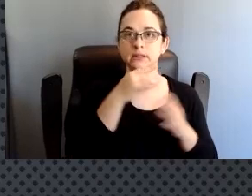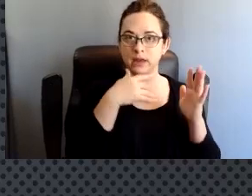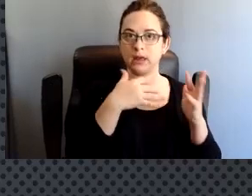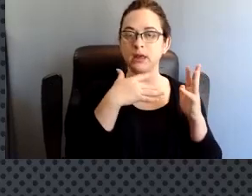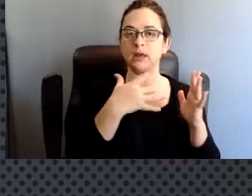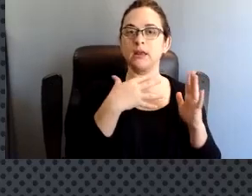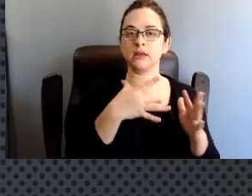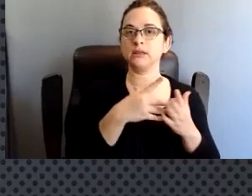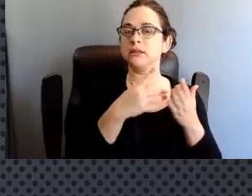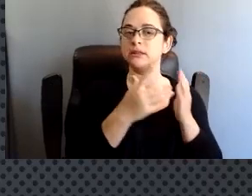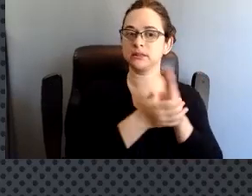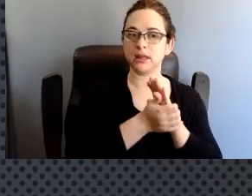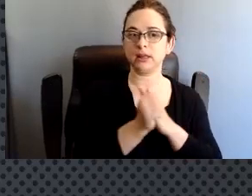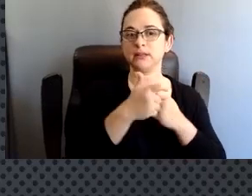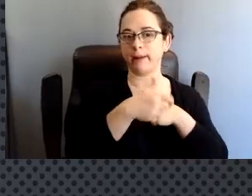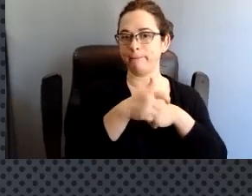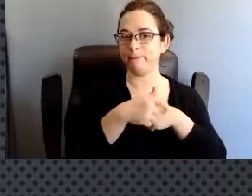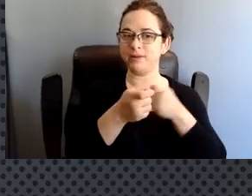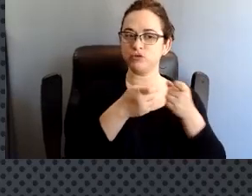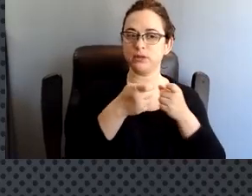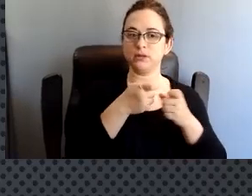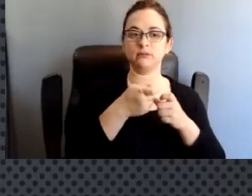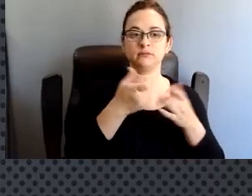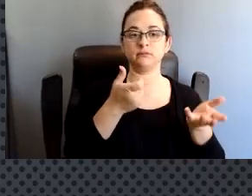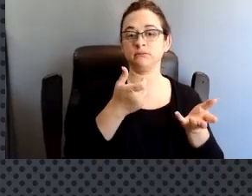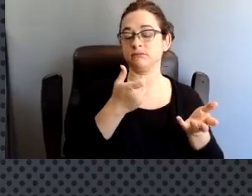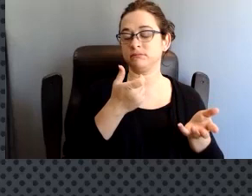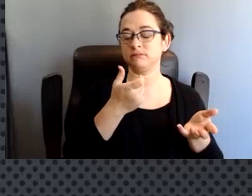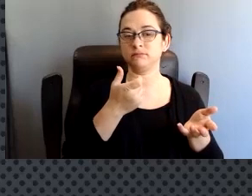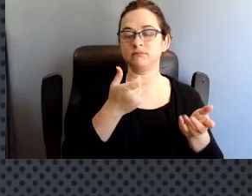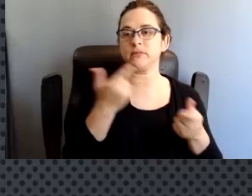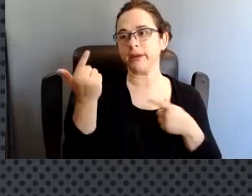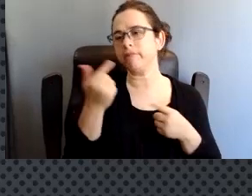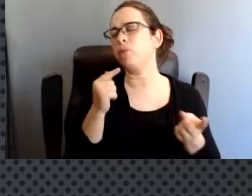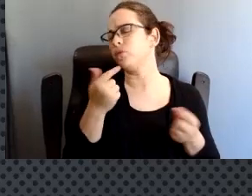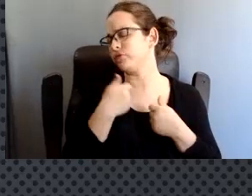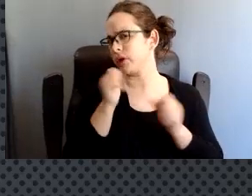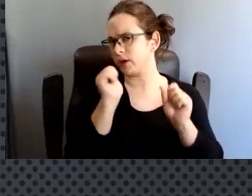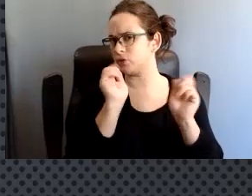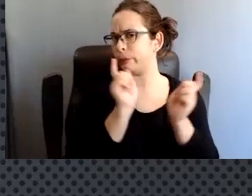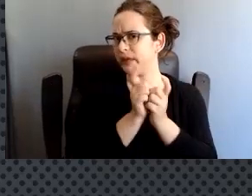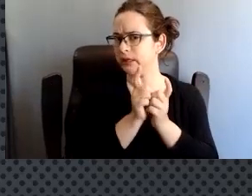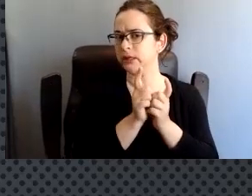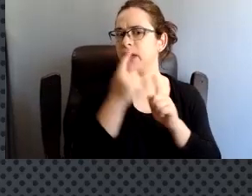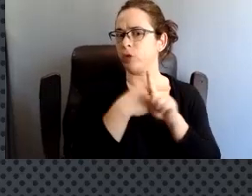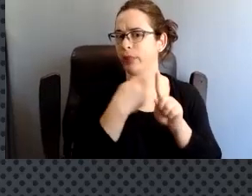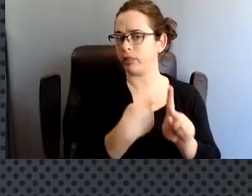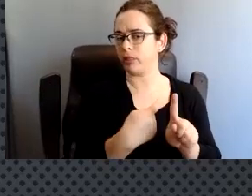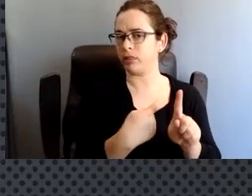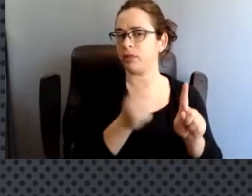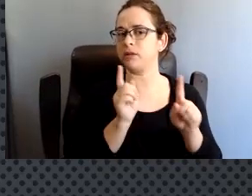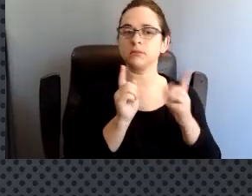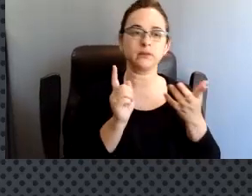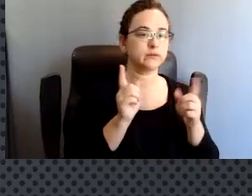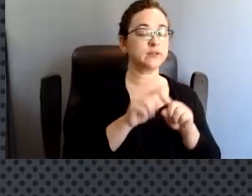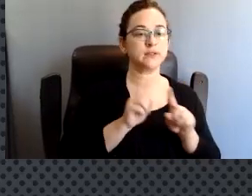even have drop-in sessions if you just need to vent. Like we try to meet with our students at least once a month. We support with various